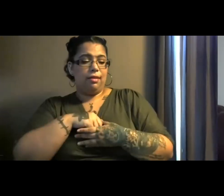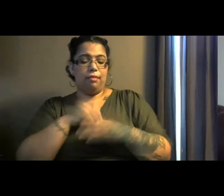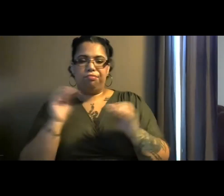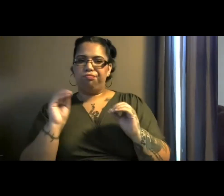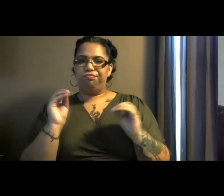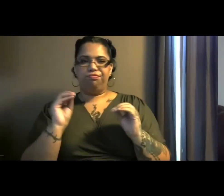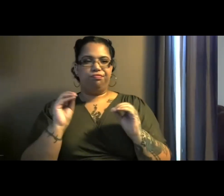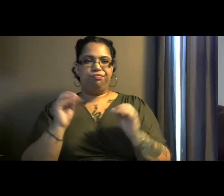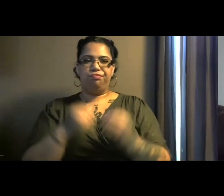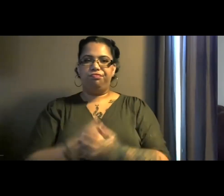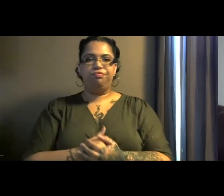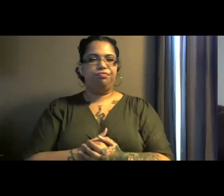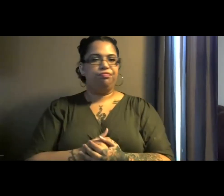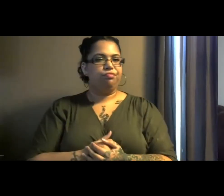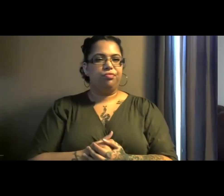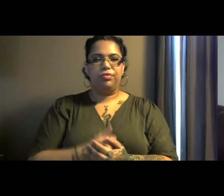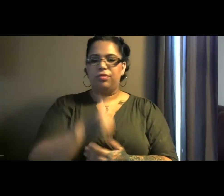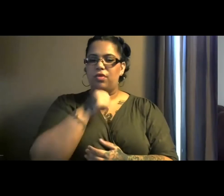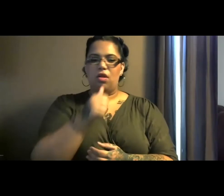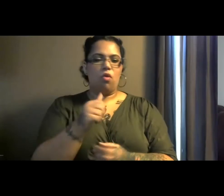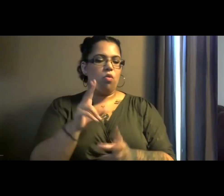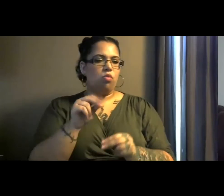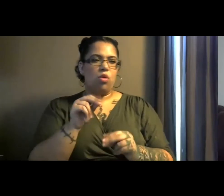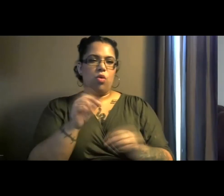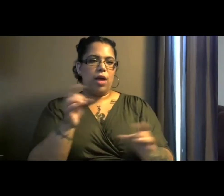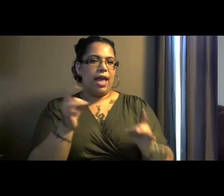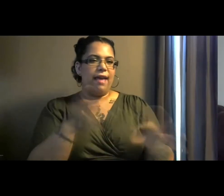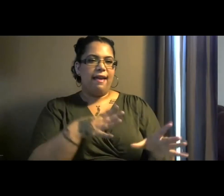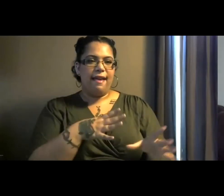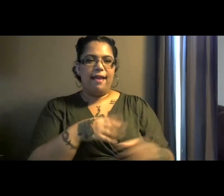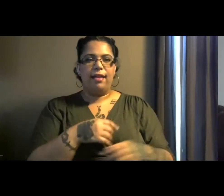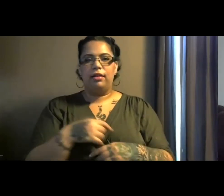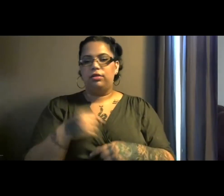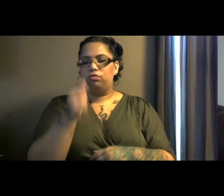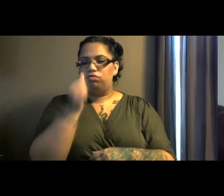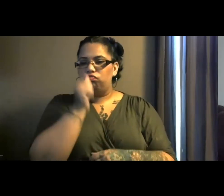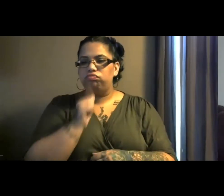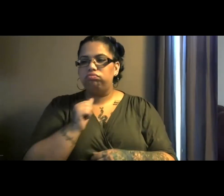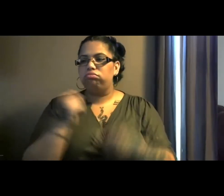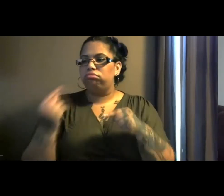No bitterness, no hate, no strife.